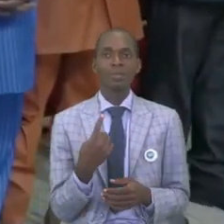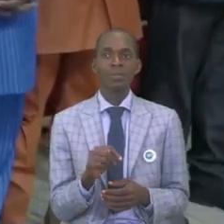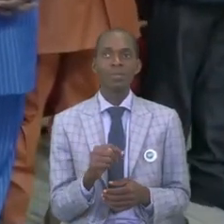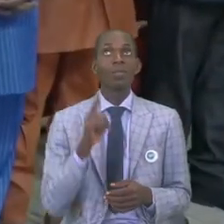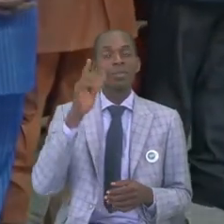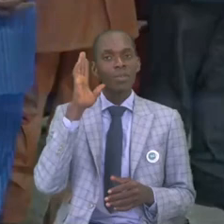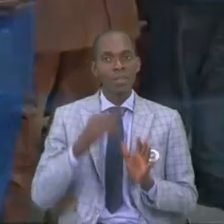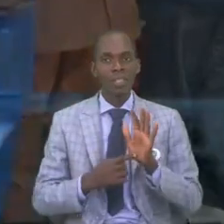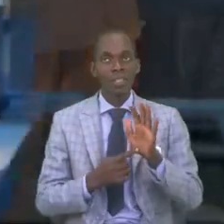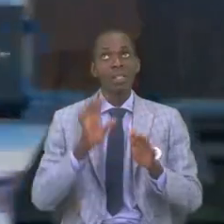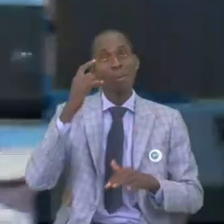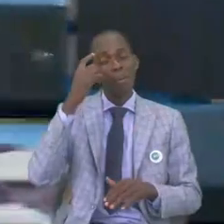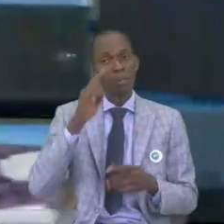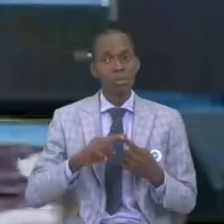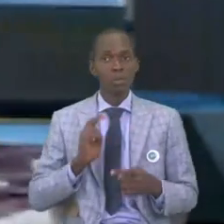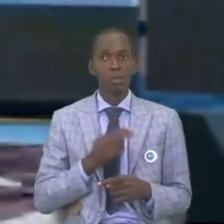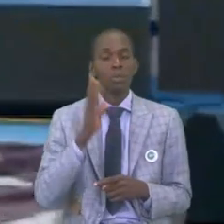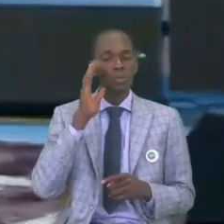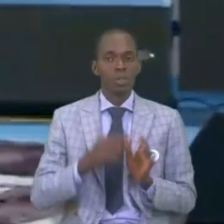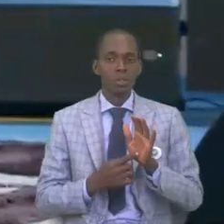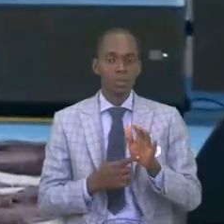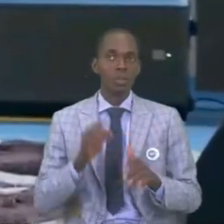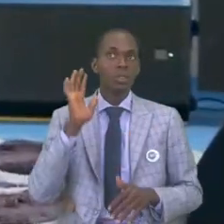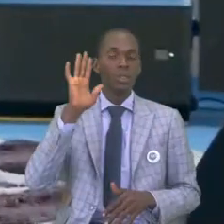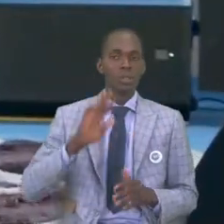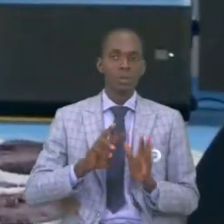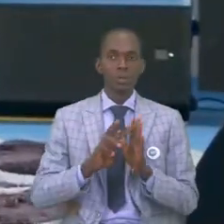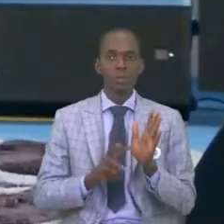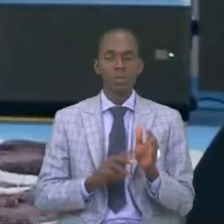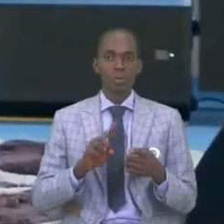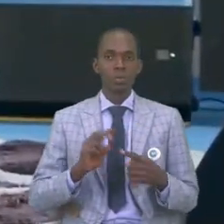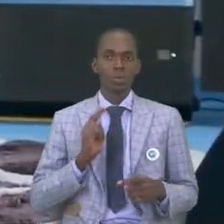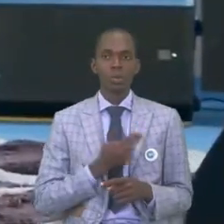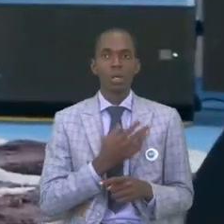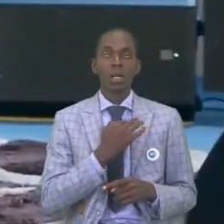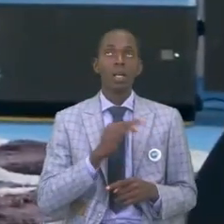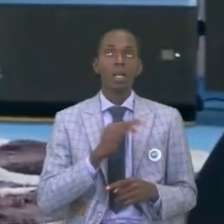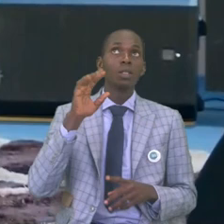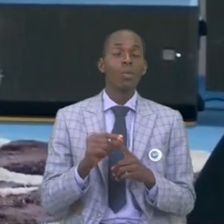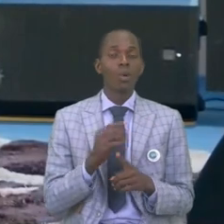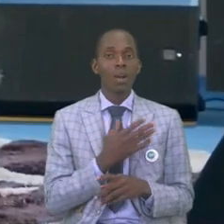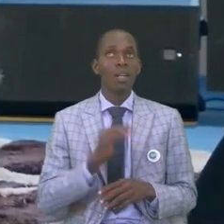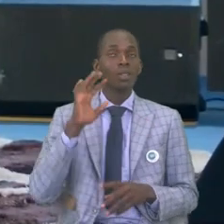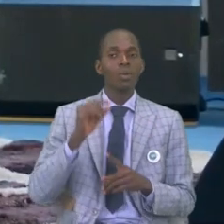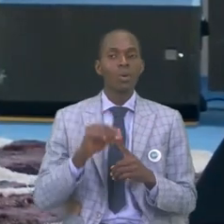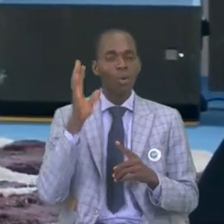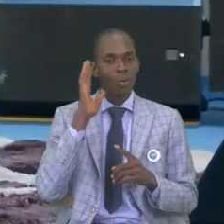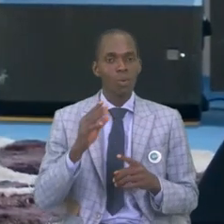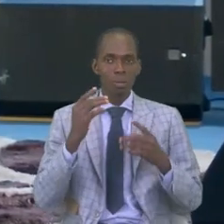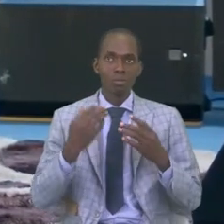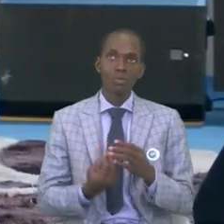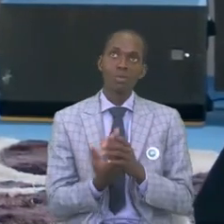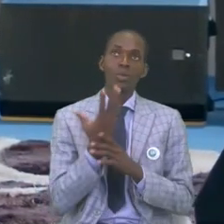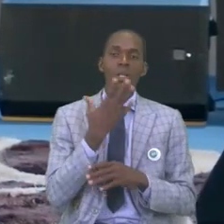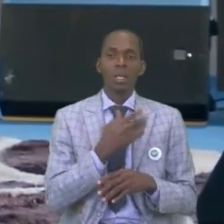He reveal His will unto us. And He'll give us His word. And His word will prosper. And the ministry will